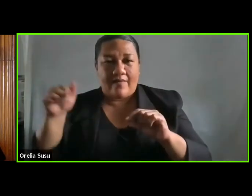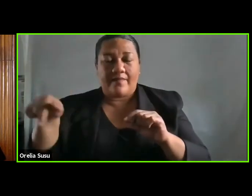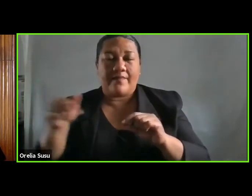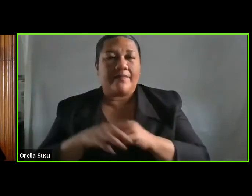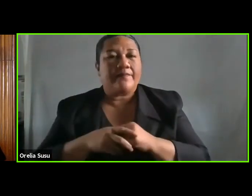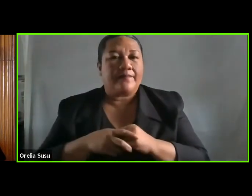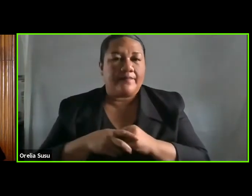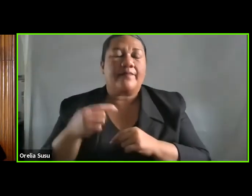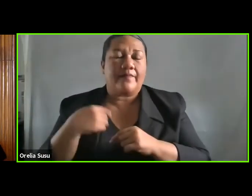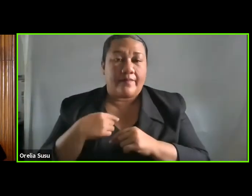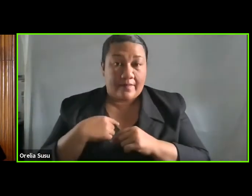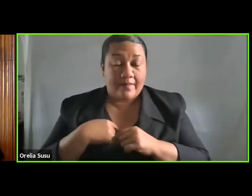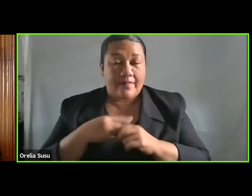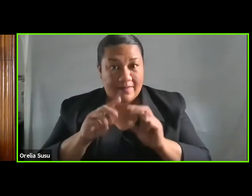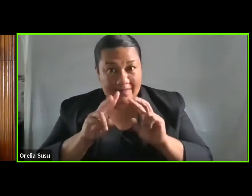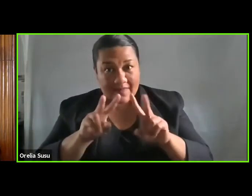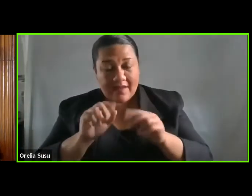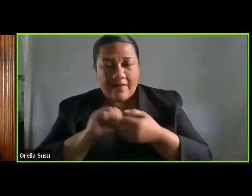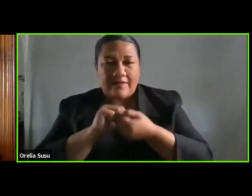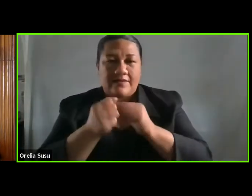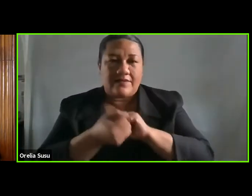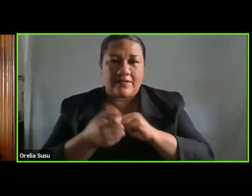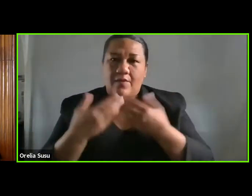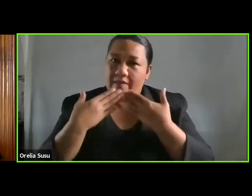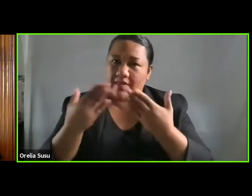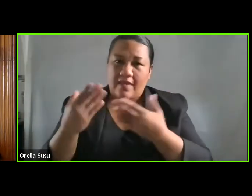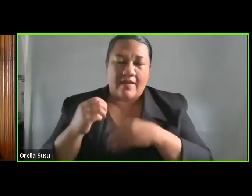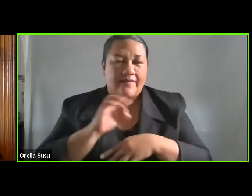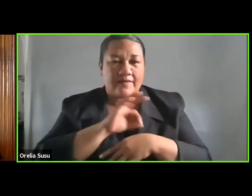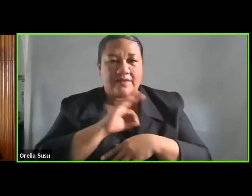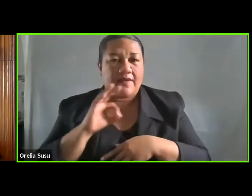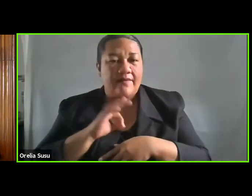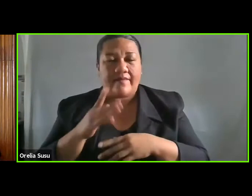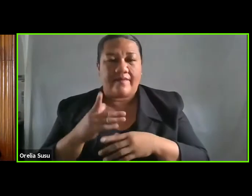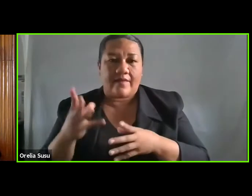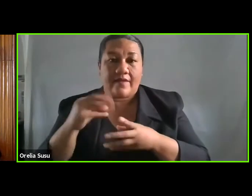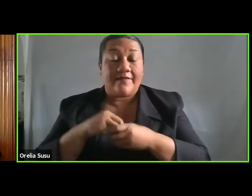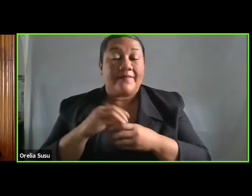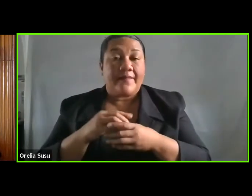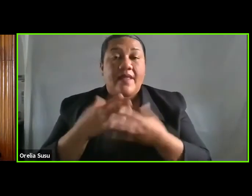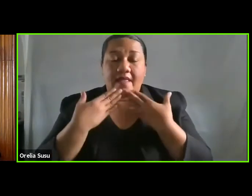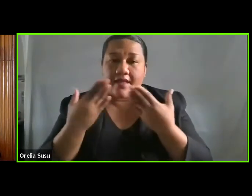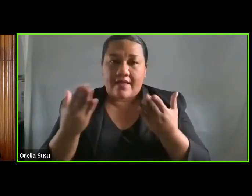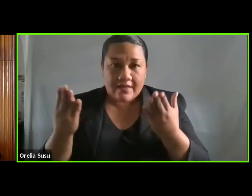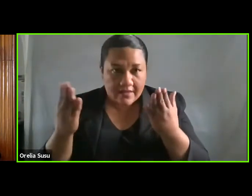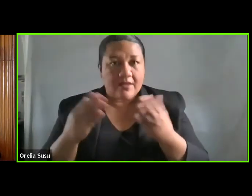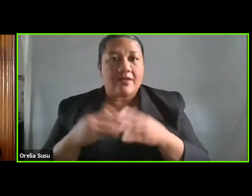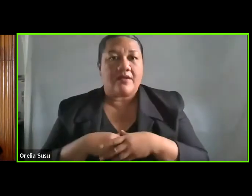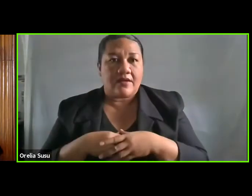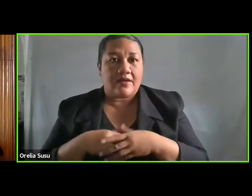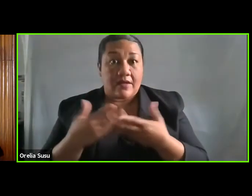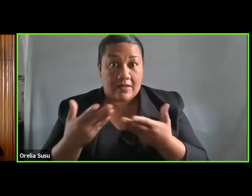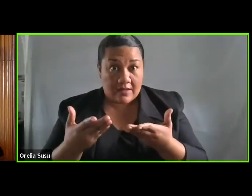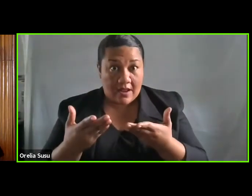session for this hour. So just before we get into it, I'm just going to do a bit of housekeeping